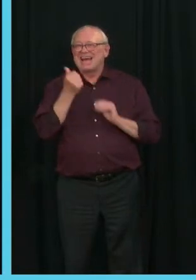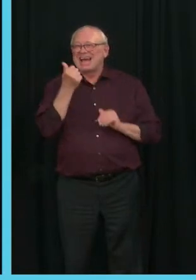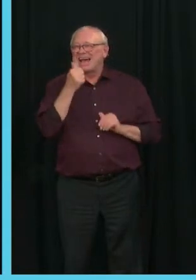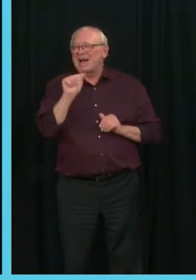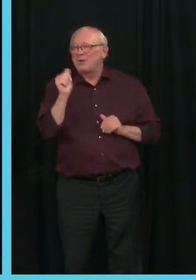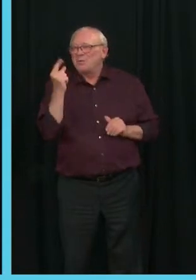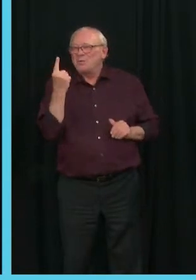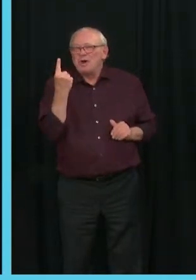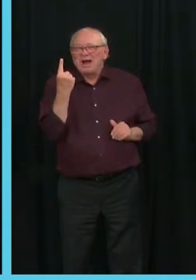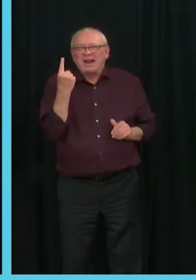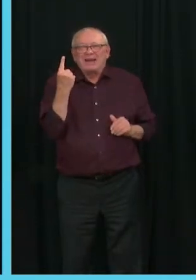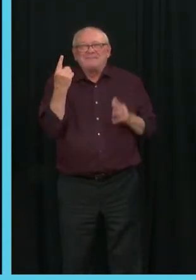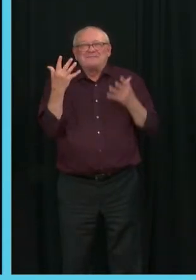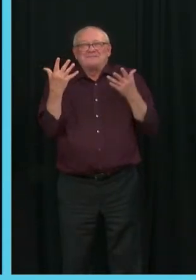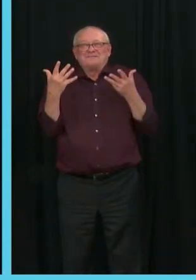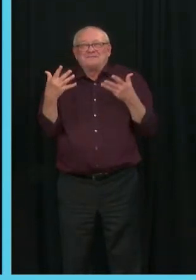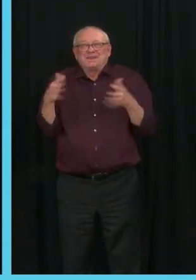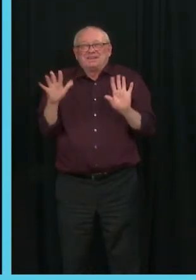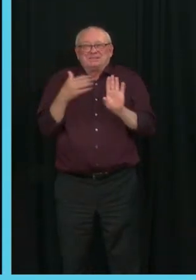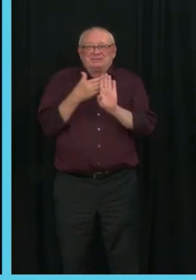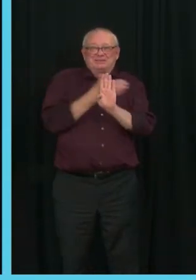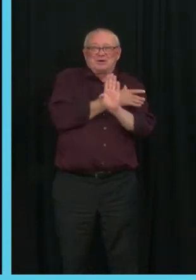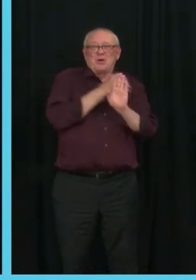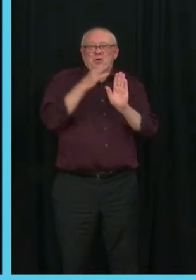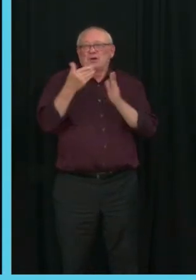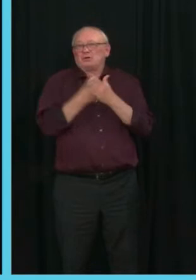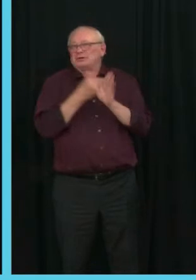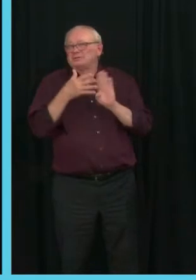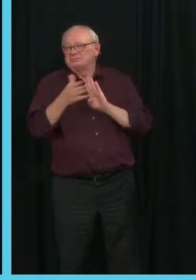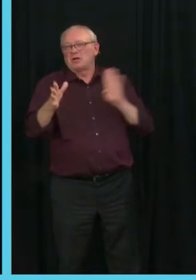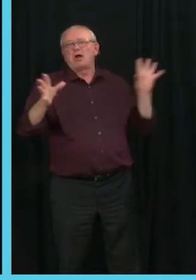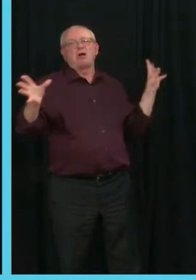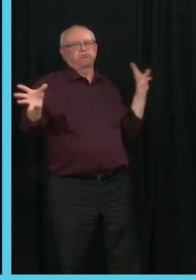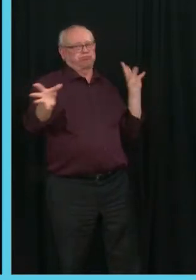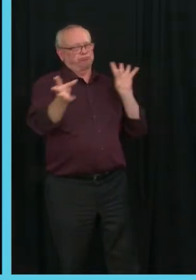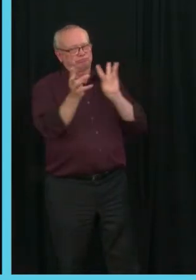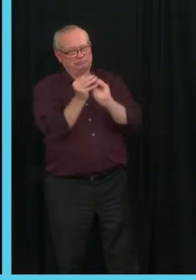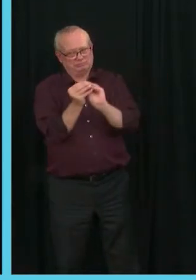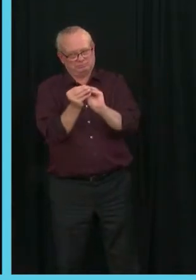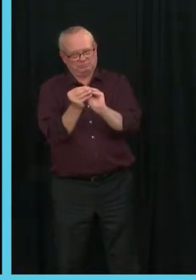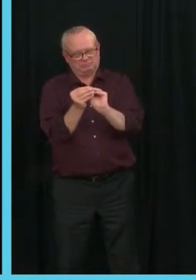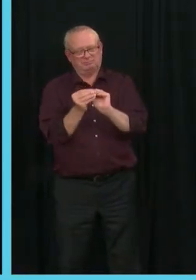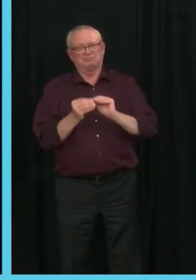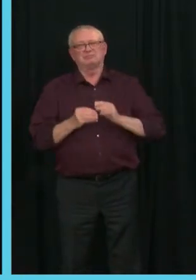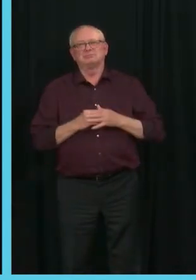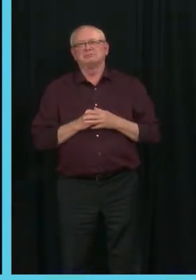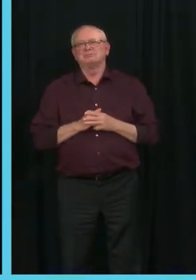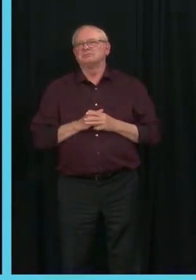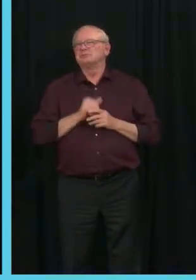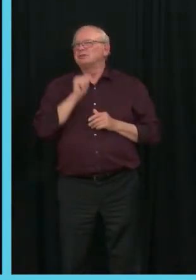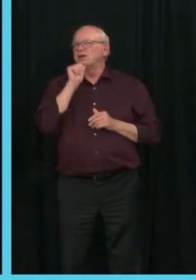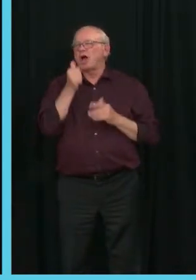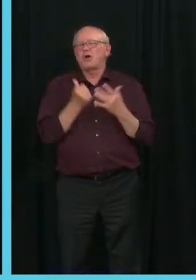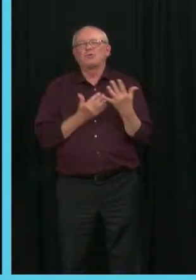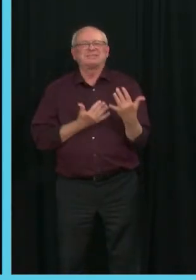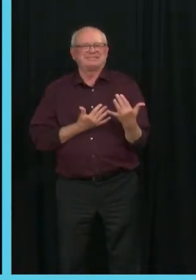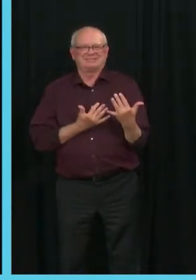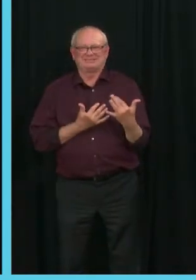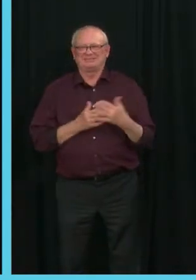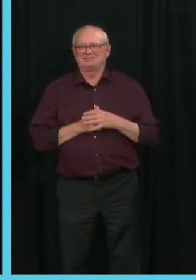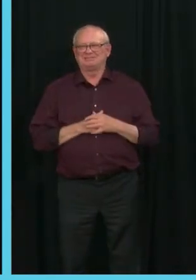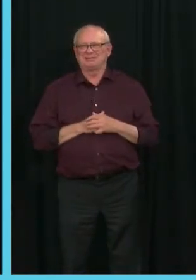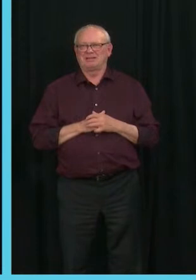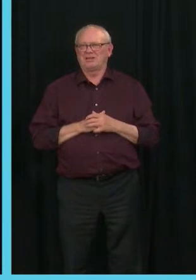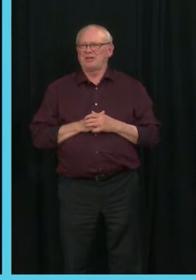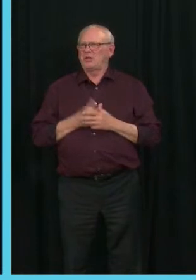a good point. You are going to be eligible if a lottery goes ahead. So don't wait. Take the opportunity you have right now. Thank you for clarifying